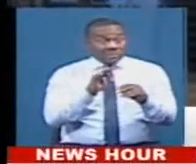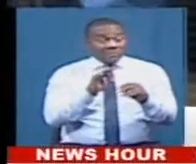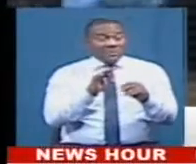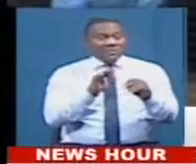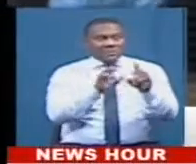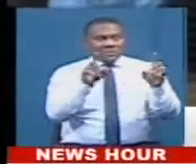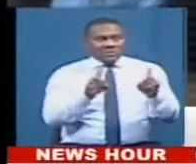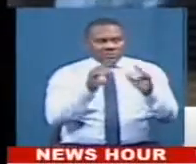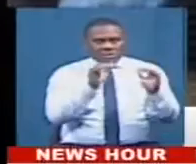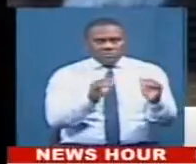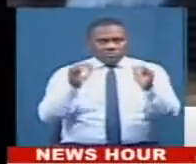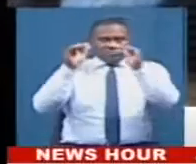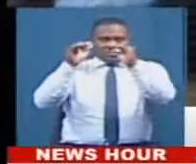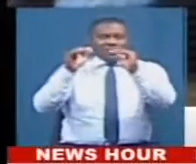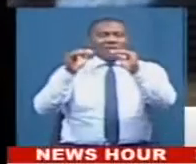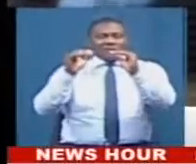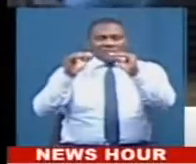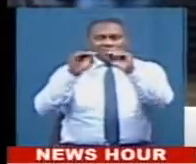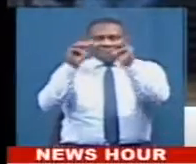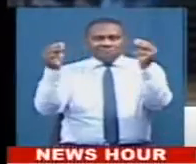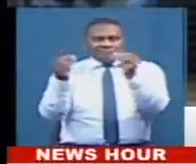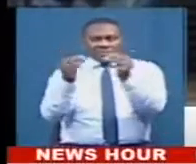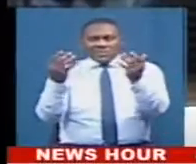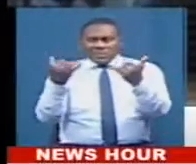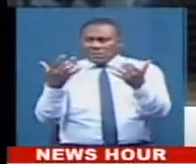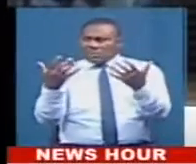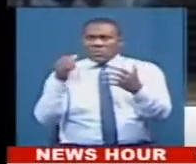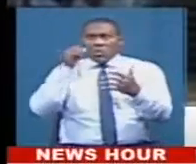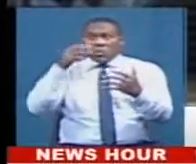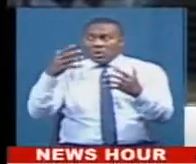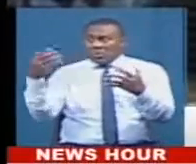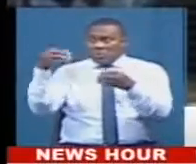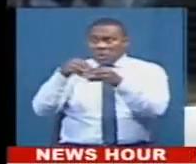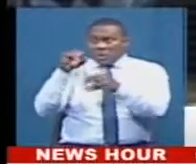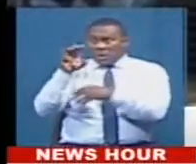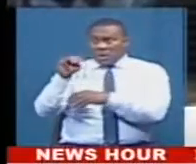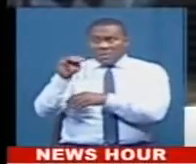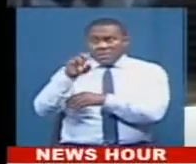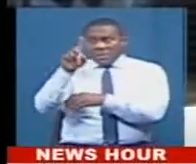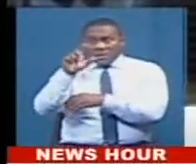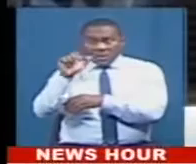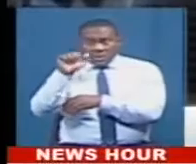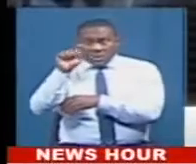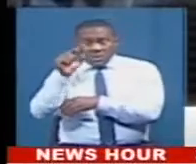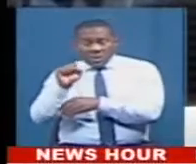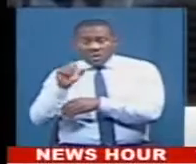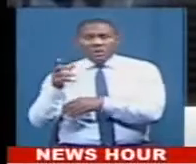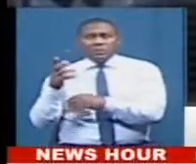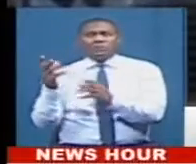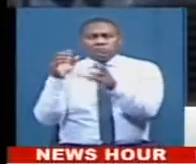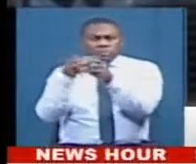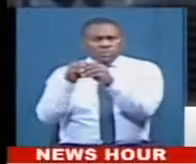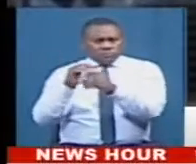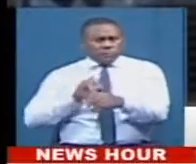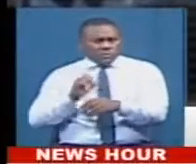municipal status. There is also an increase in representation of female metropolitan, municipal and district chief